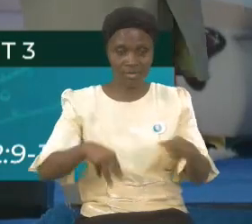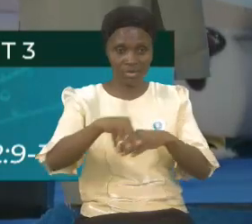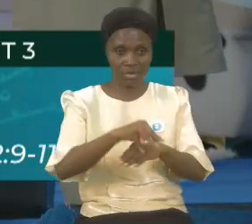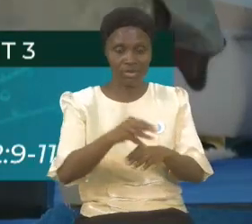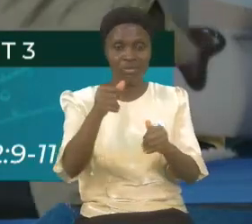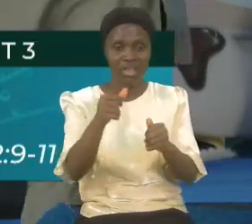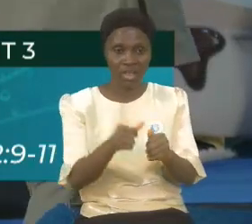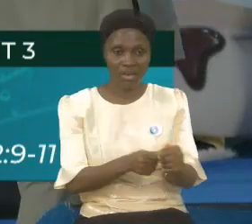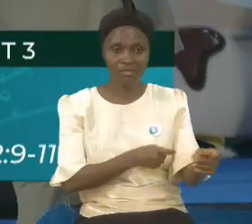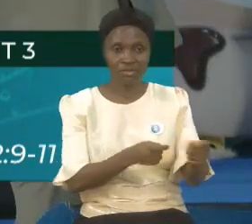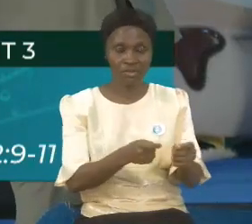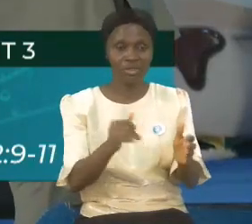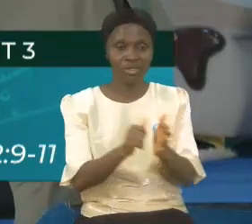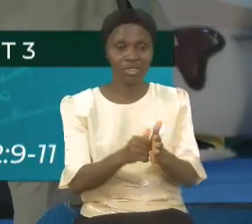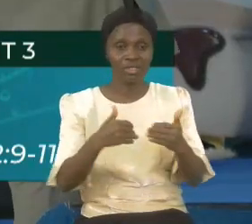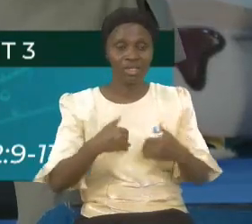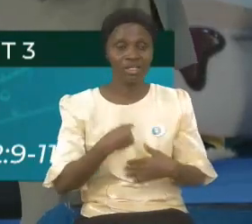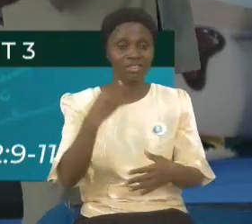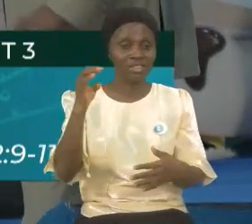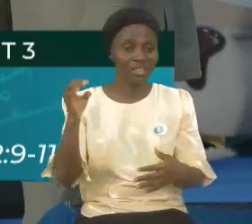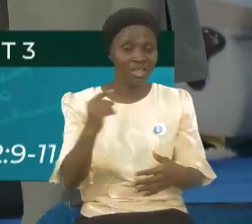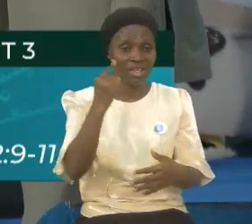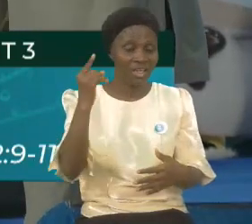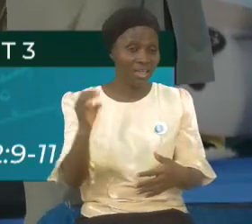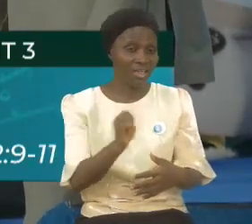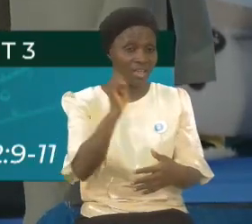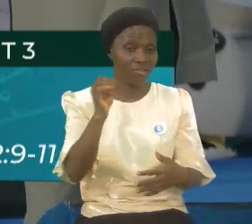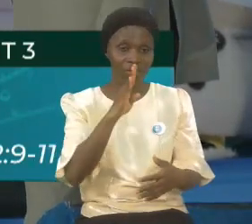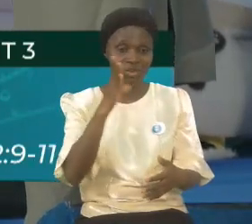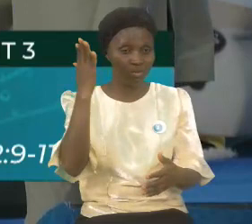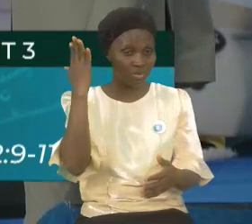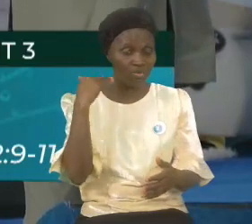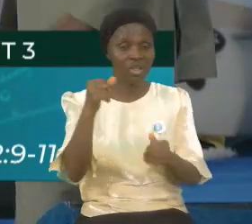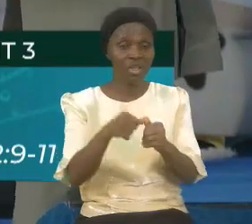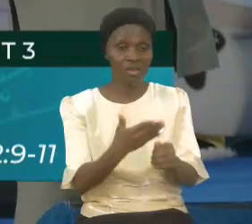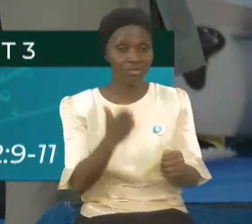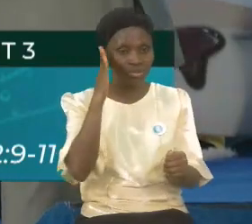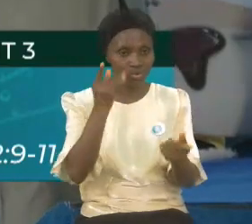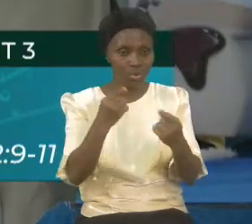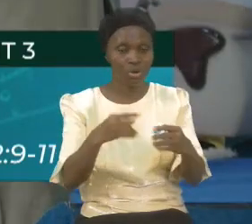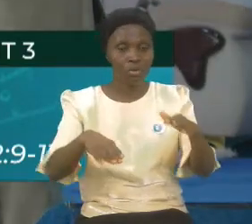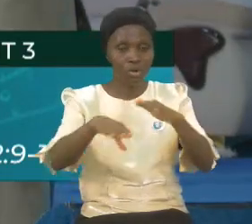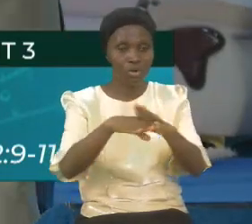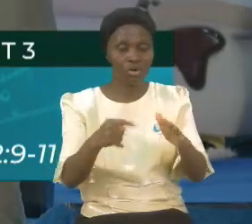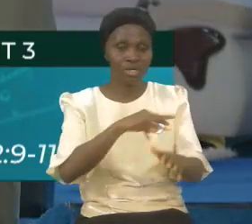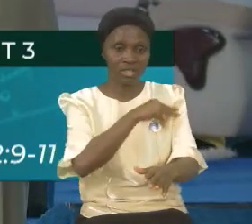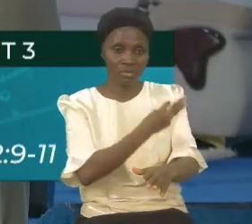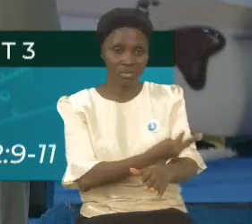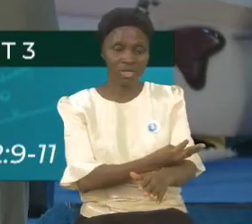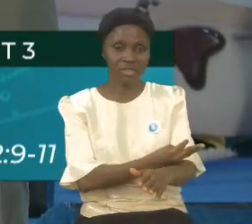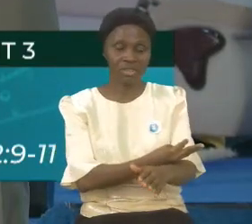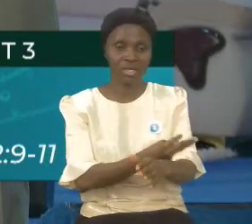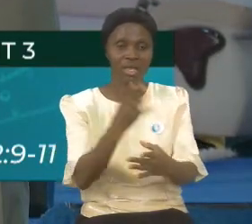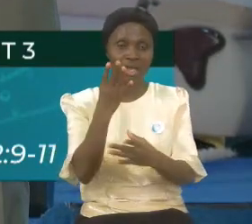kingdom that had ever been, everything will come under the mighty hand and the feet of the Lord Jesus, our